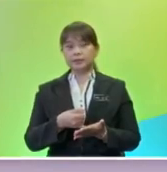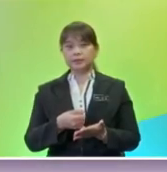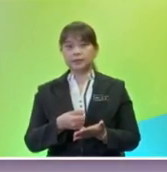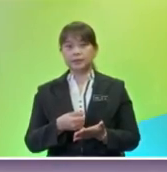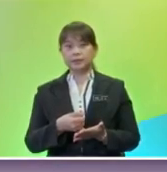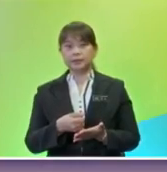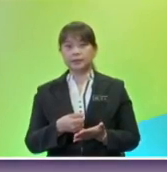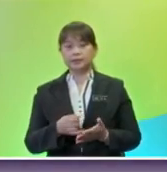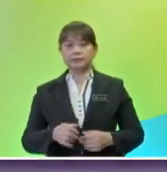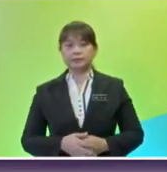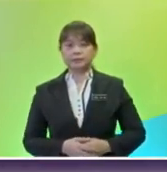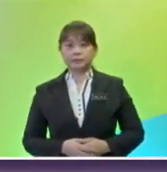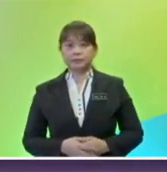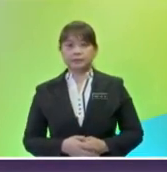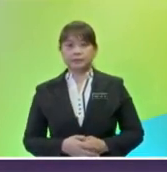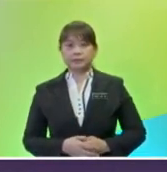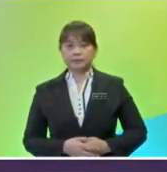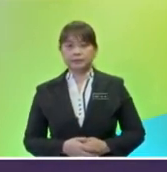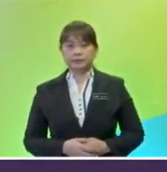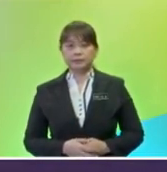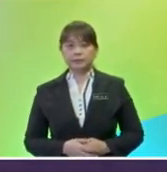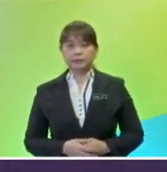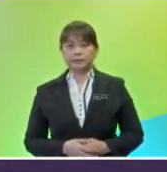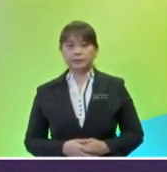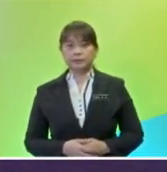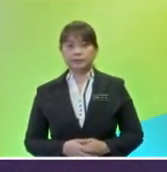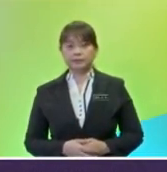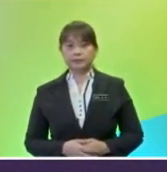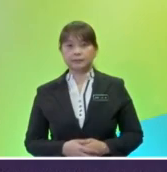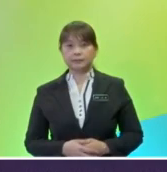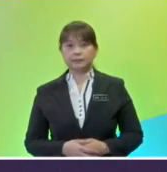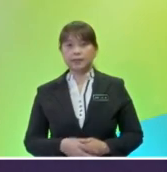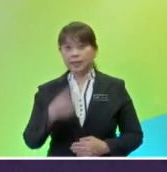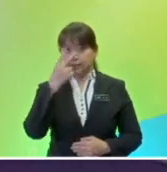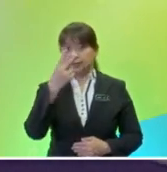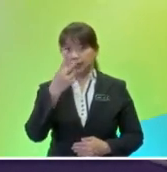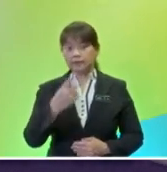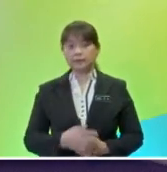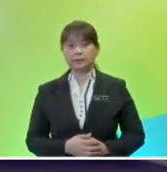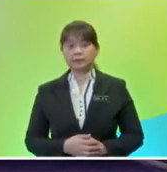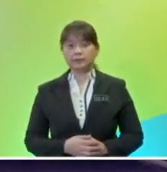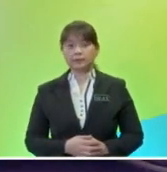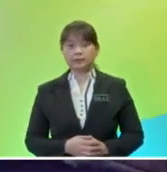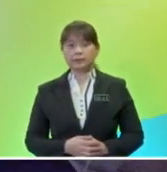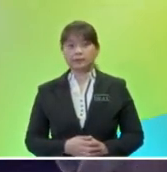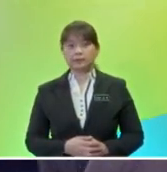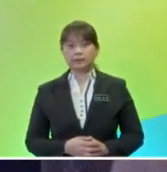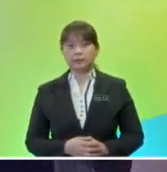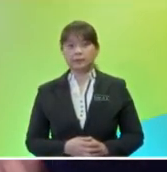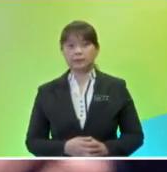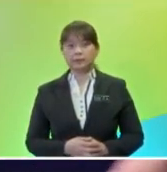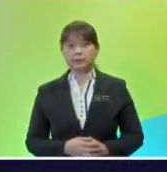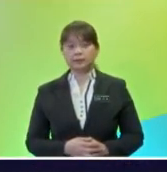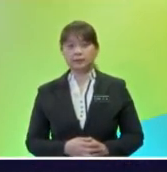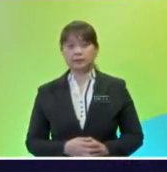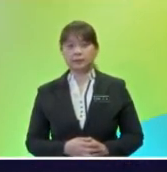Polar opposites. Yay. Okay. Let's play this game. Ah. Wow. The snowman is going really fast. Ooh. Oh! I